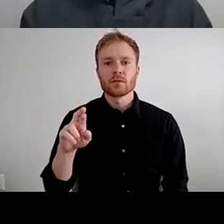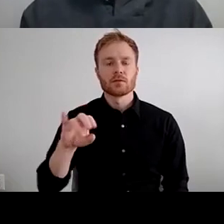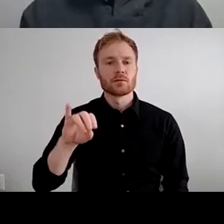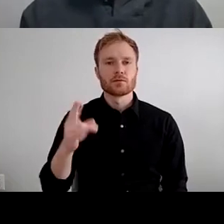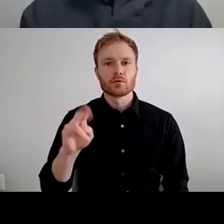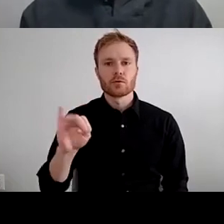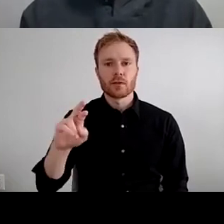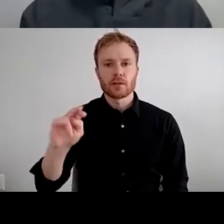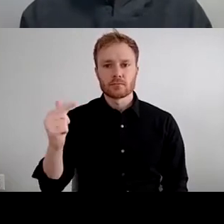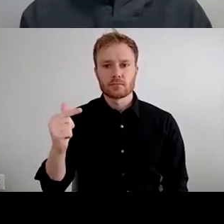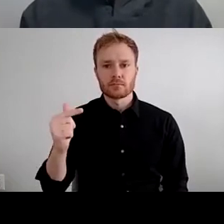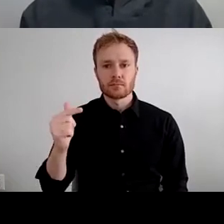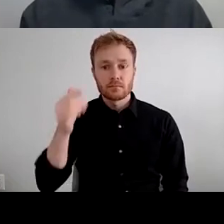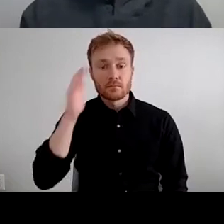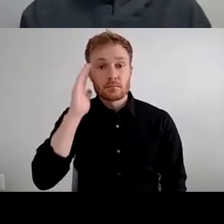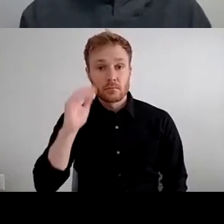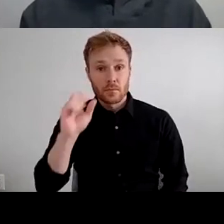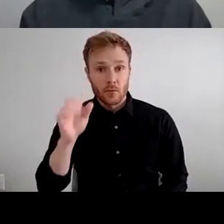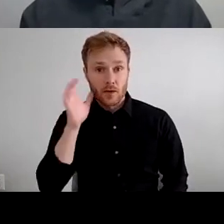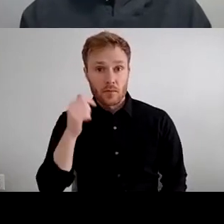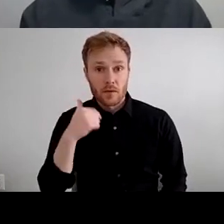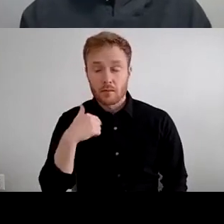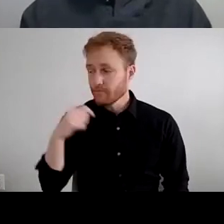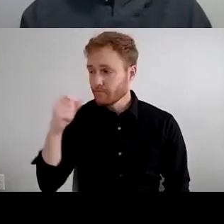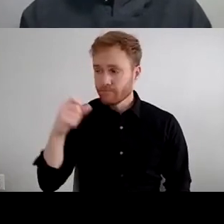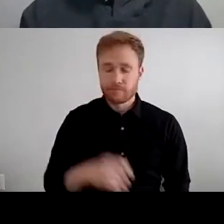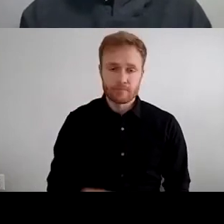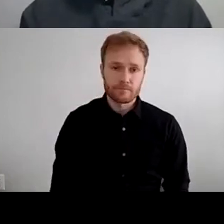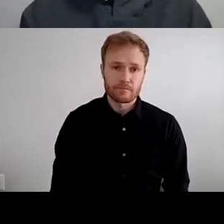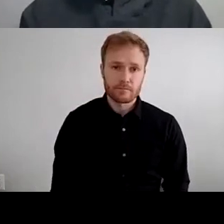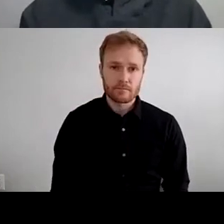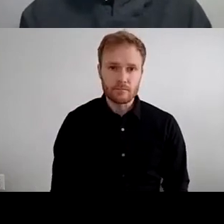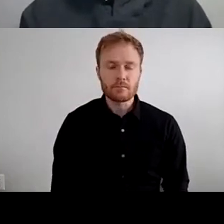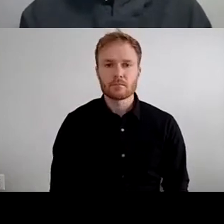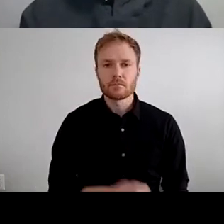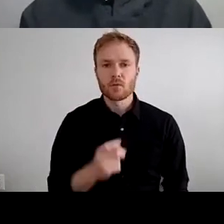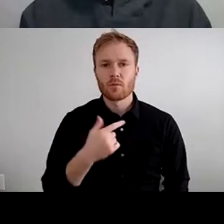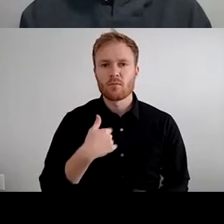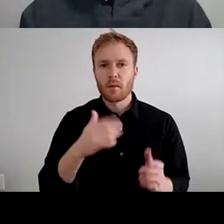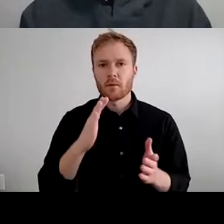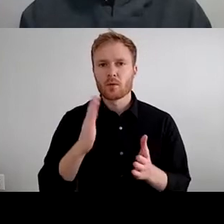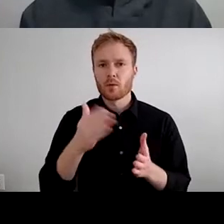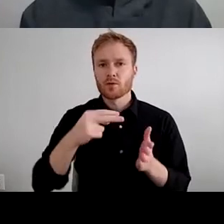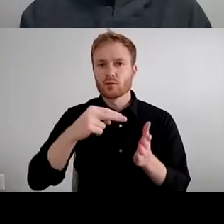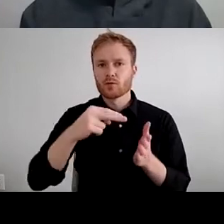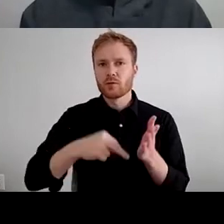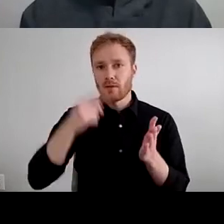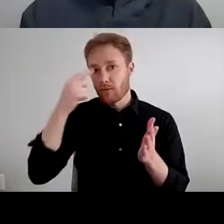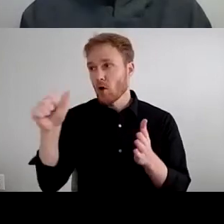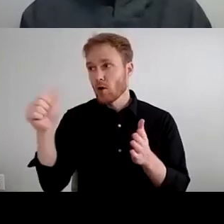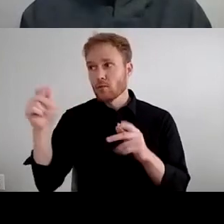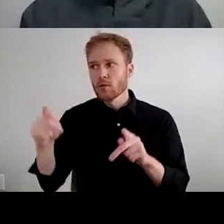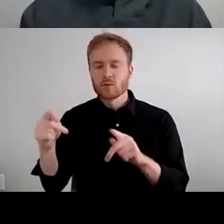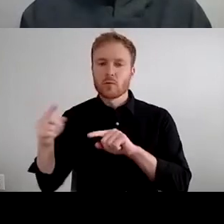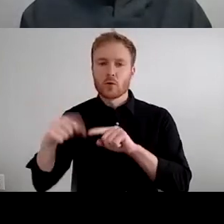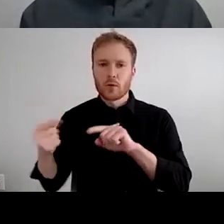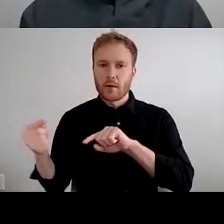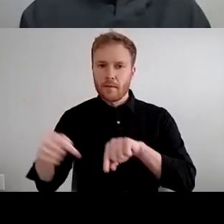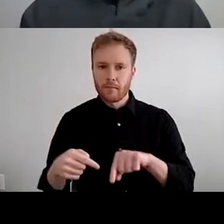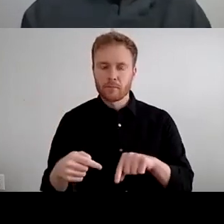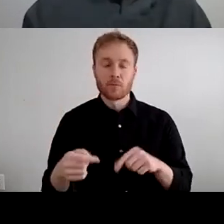Hi, can you hear me? Yes, we can. Okay, I'm gonna be reading for somebody else who couldn't make it today. So here